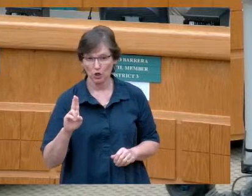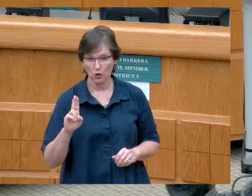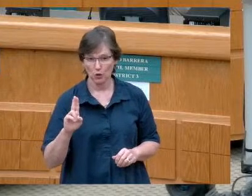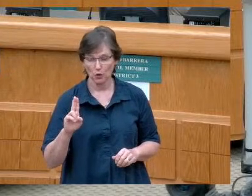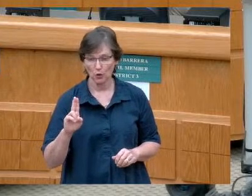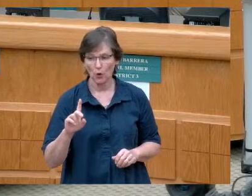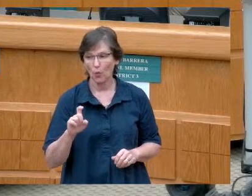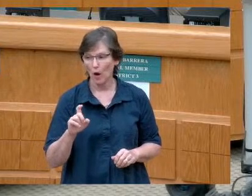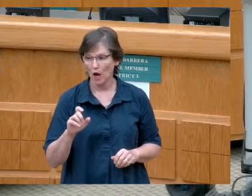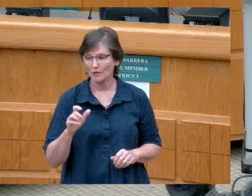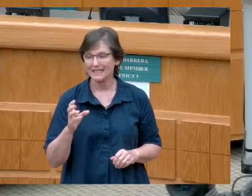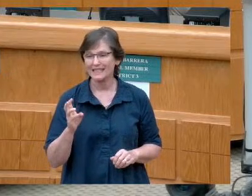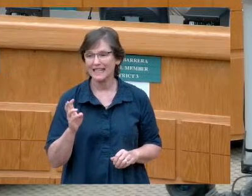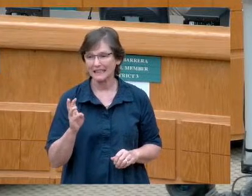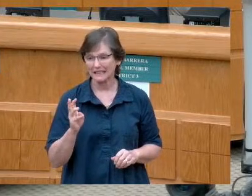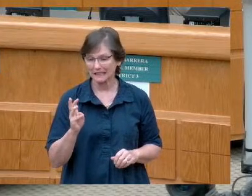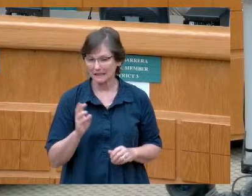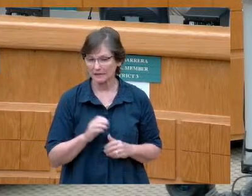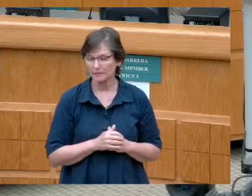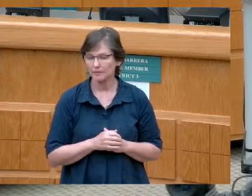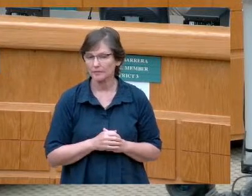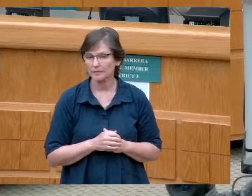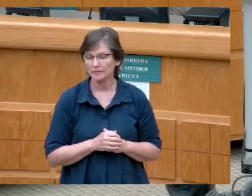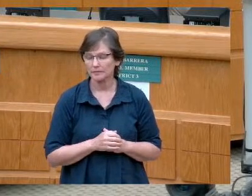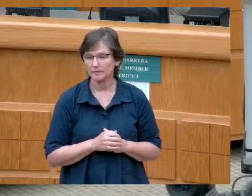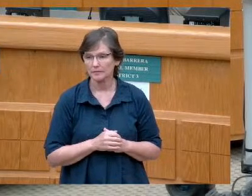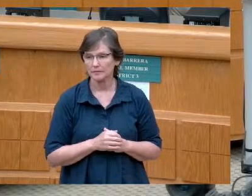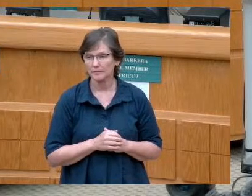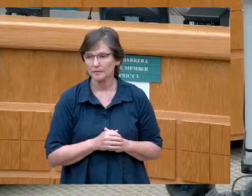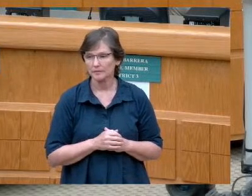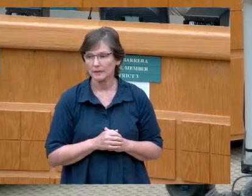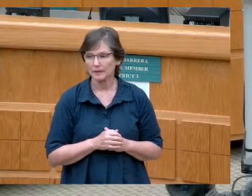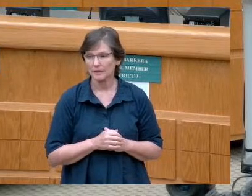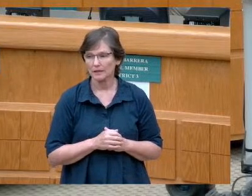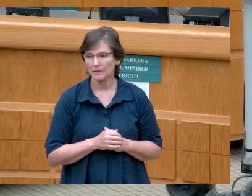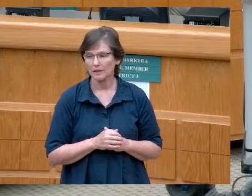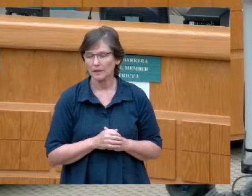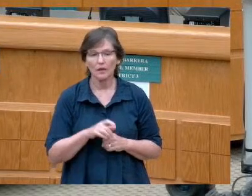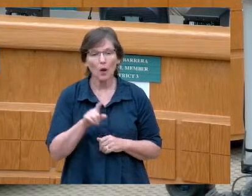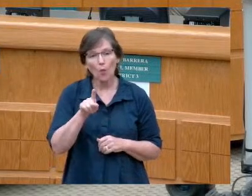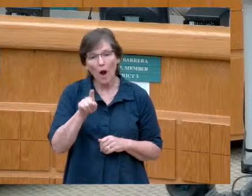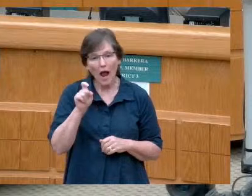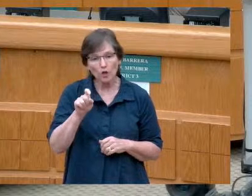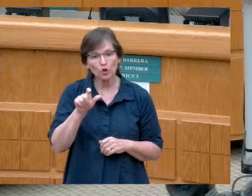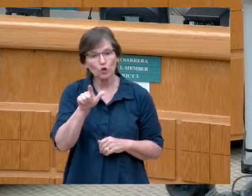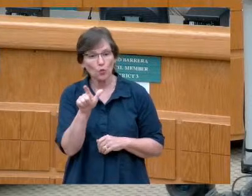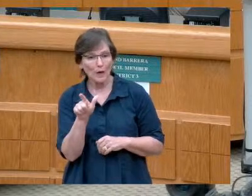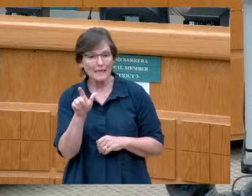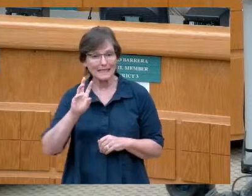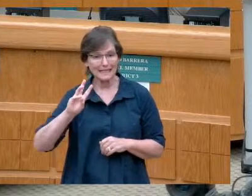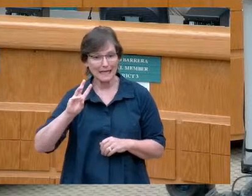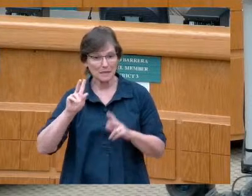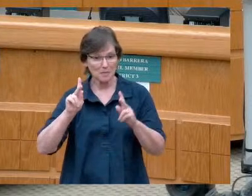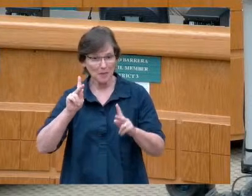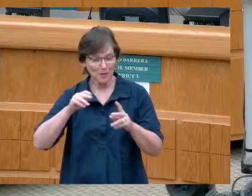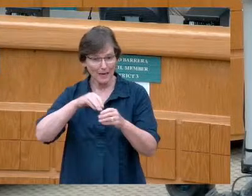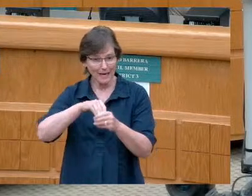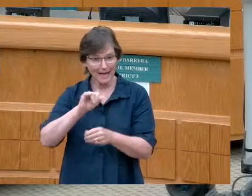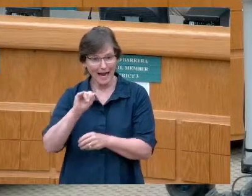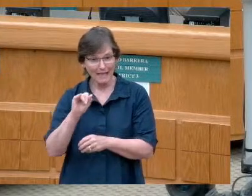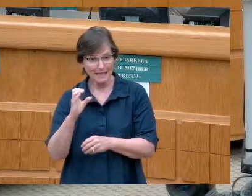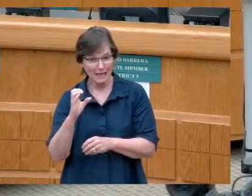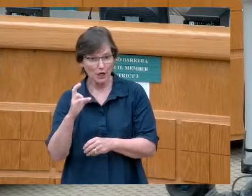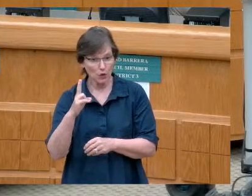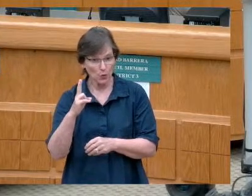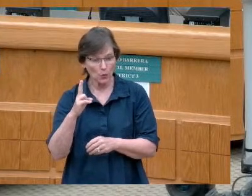severe and they need more intervention, more help. That number, the 126 persons in ICU, is 6 fewer